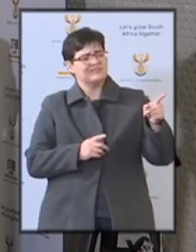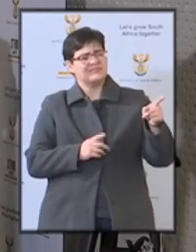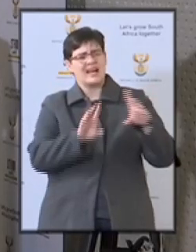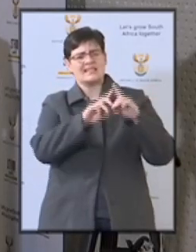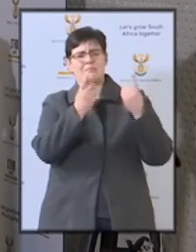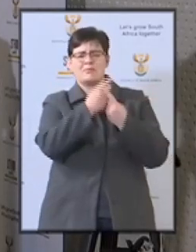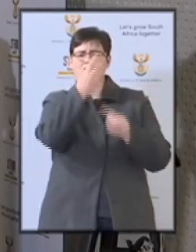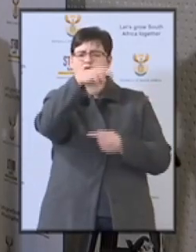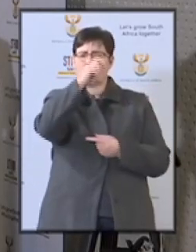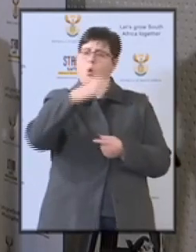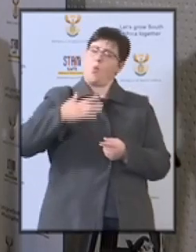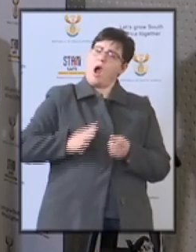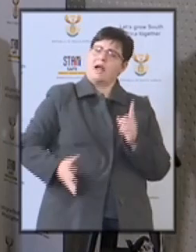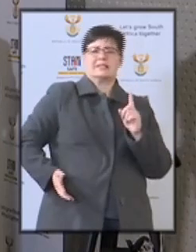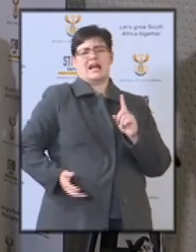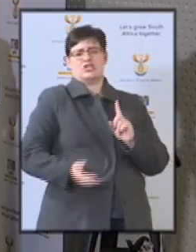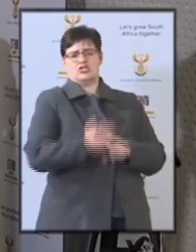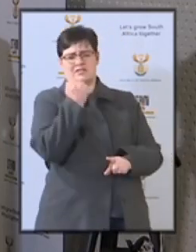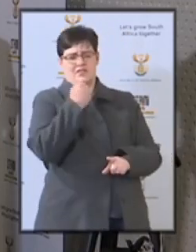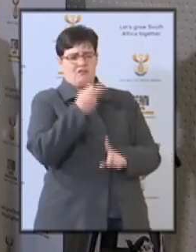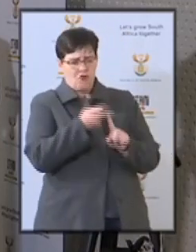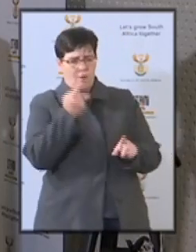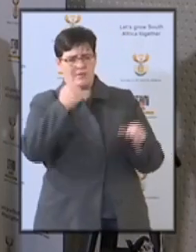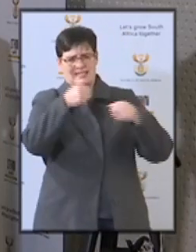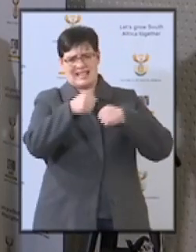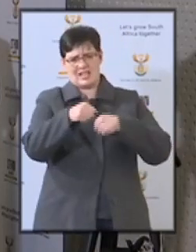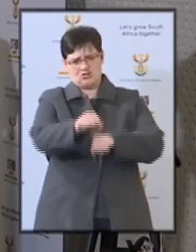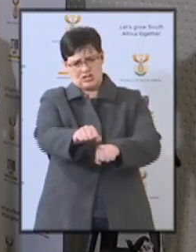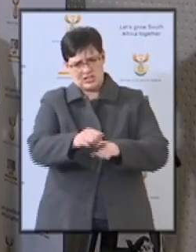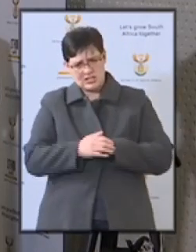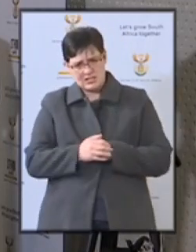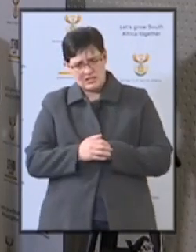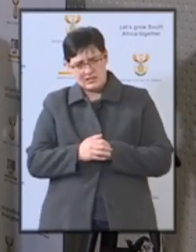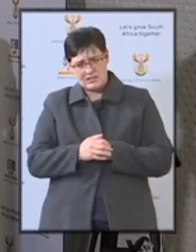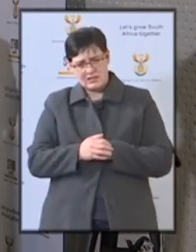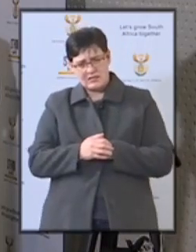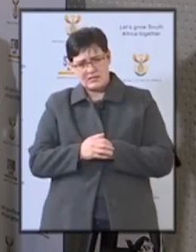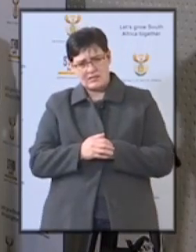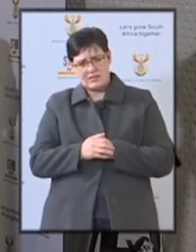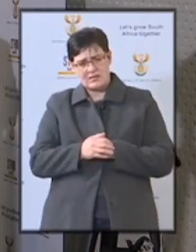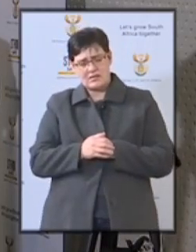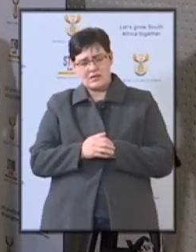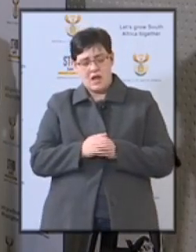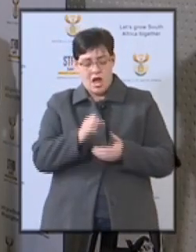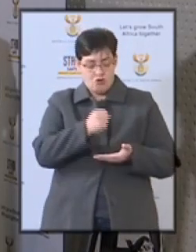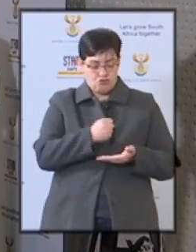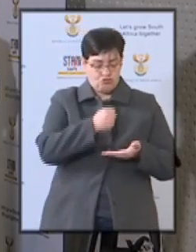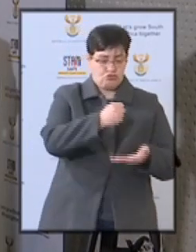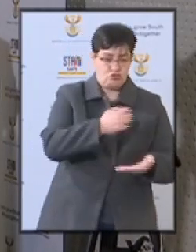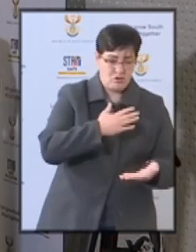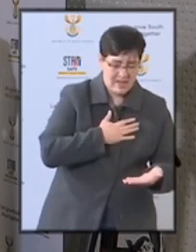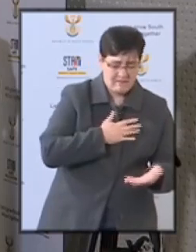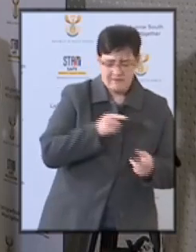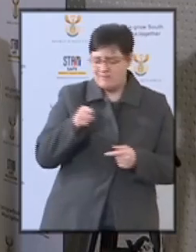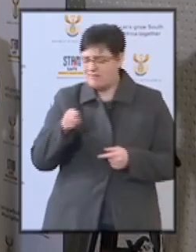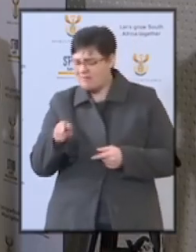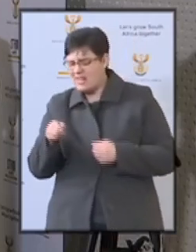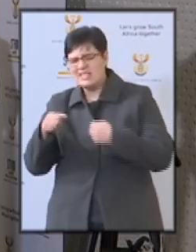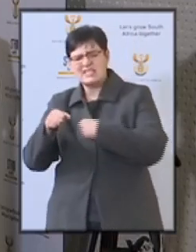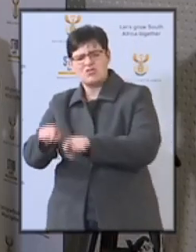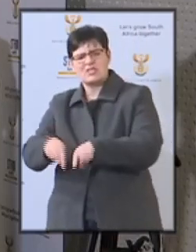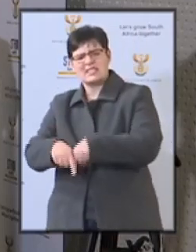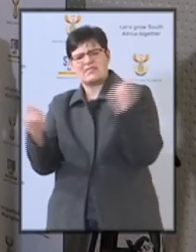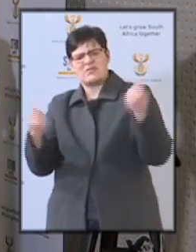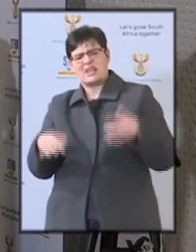achieve from the tourism recovery strategy? How does it differ from the relief package put together for